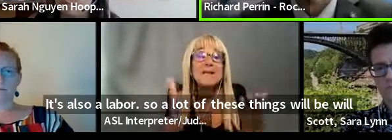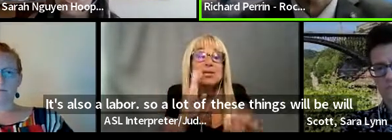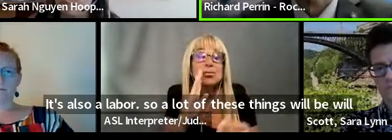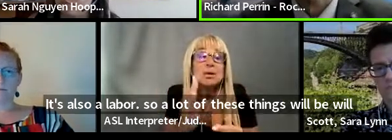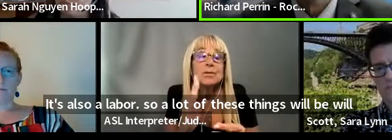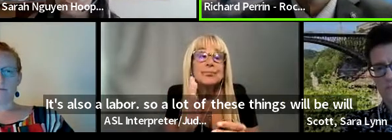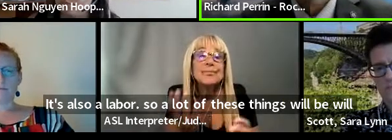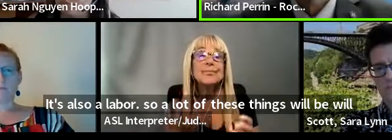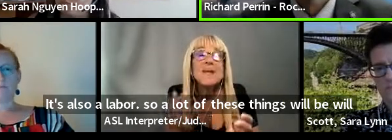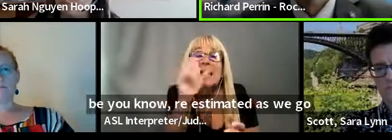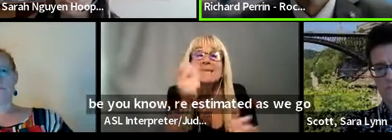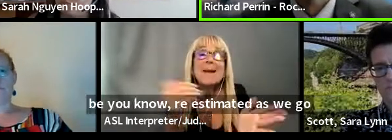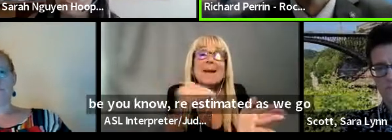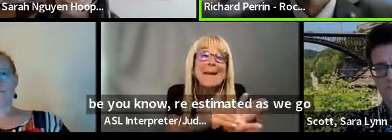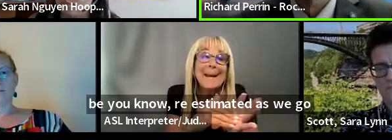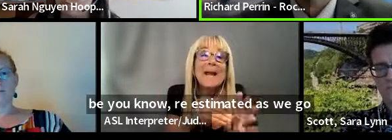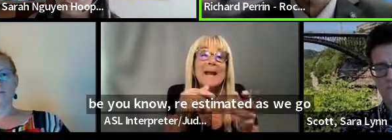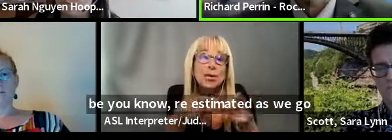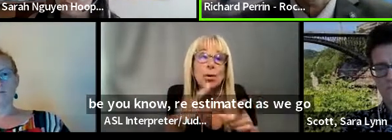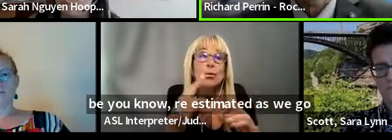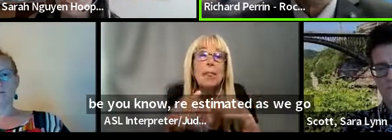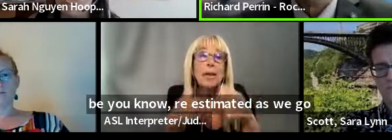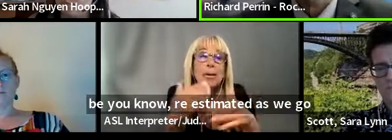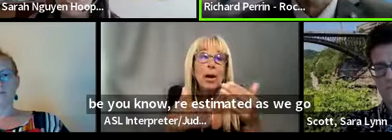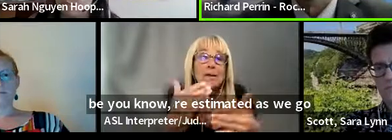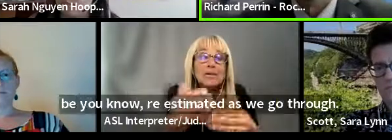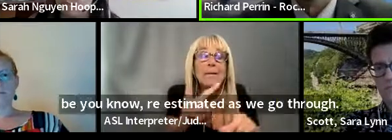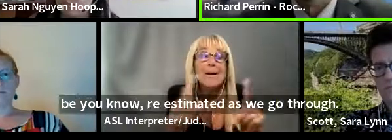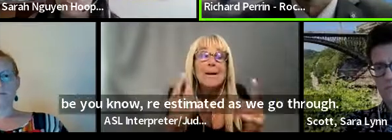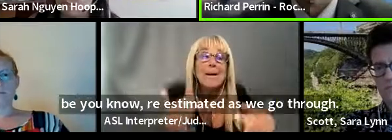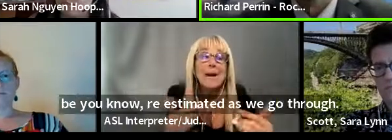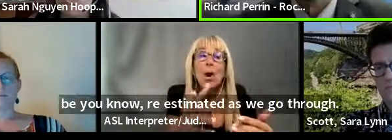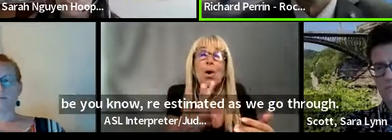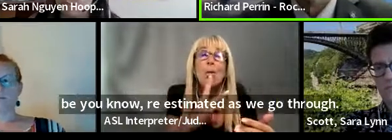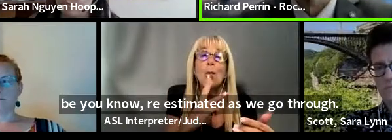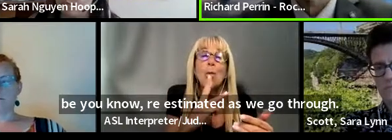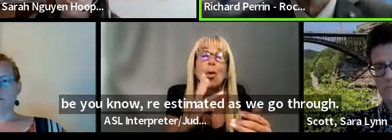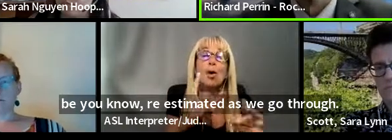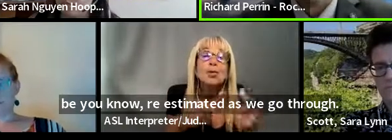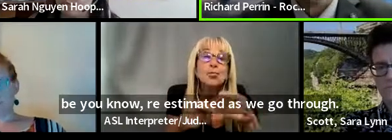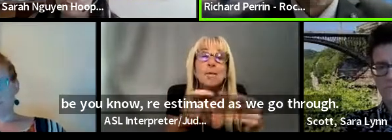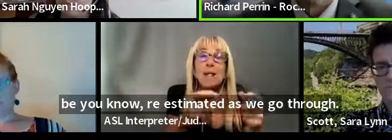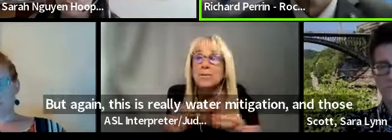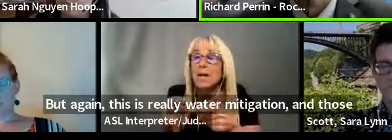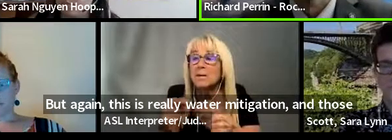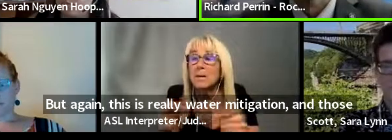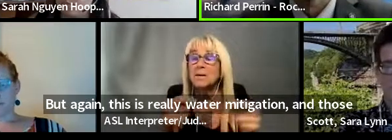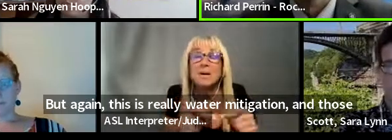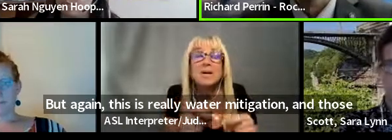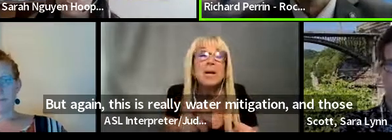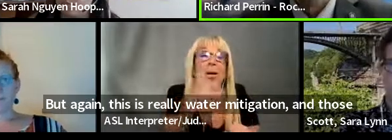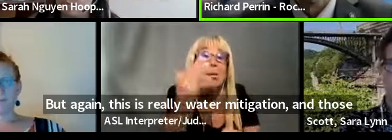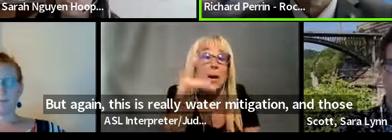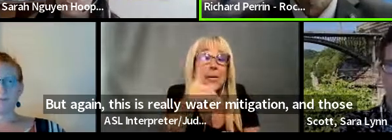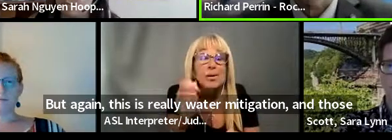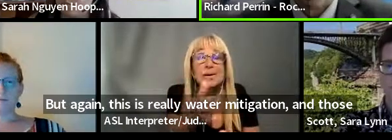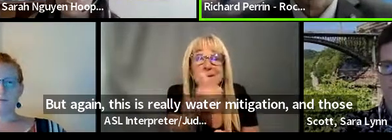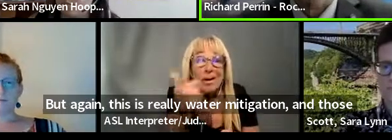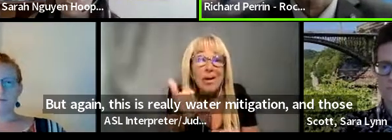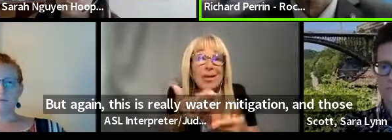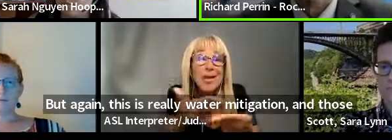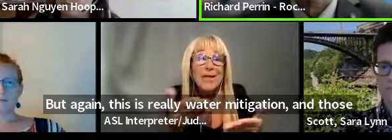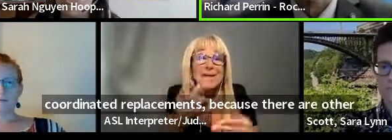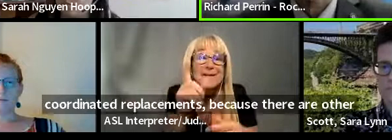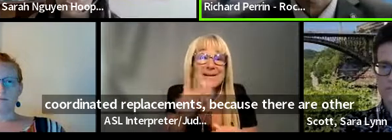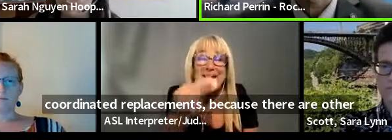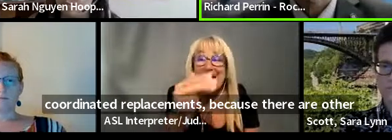re-estimated as we go through. But again, this is really water mitigation and those coordinated replacements, because there are other mechanicals for the HVAC systems